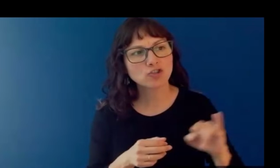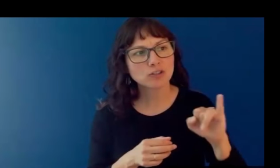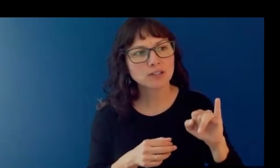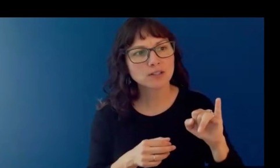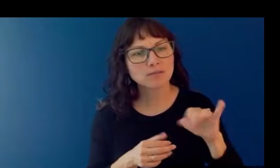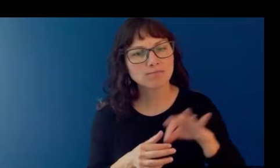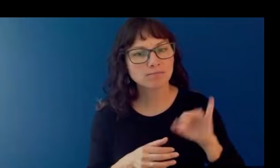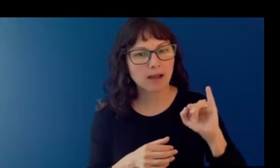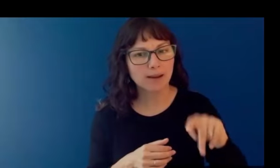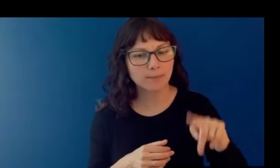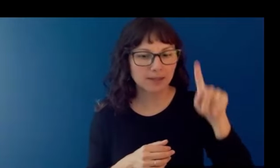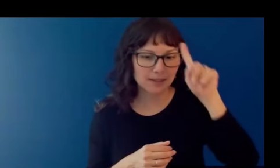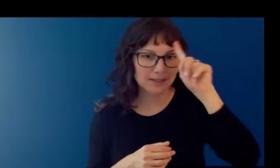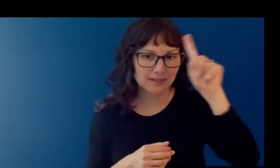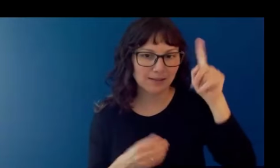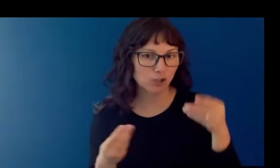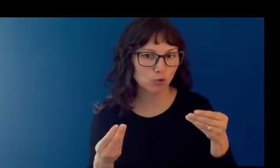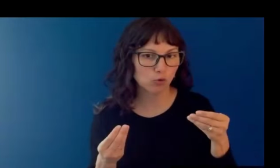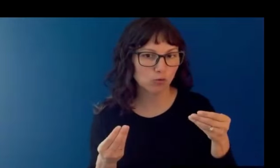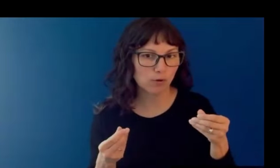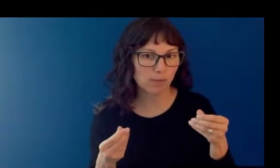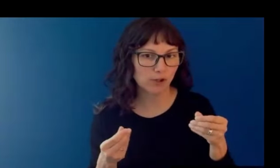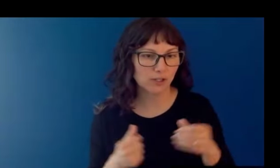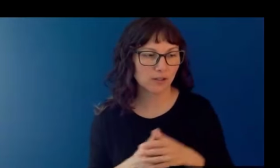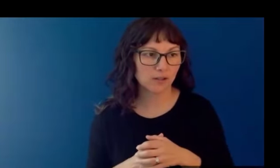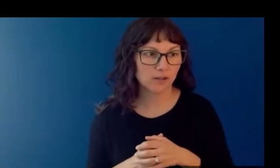in intellectual properties?